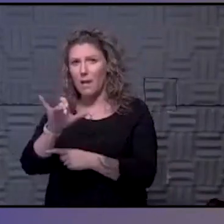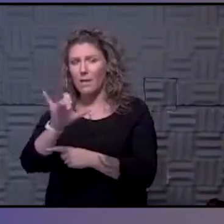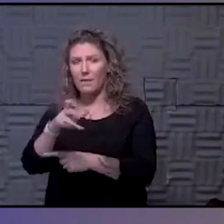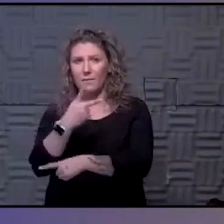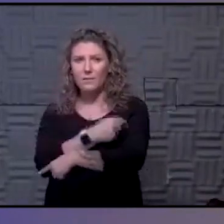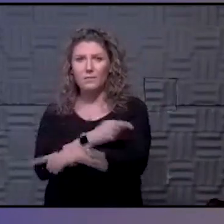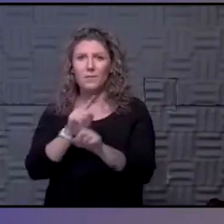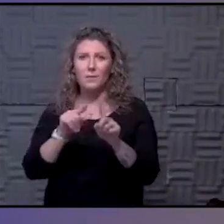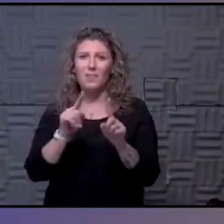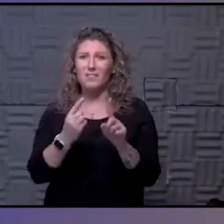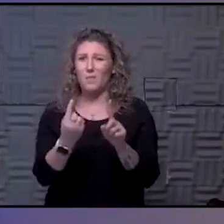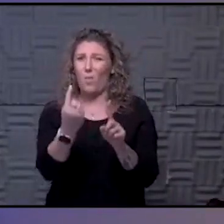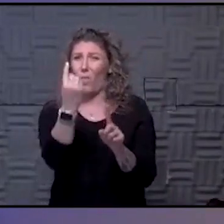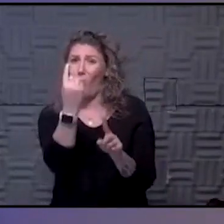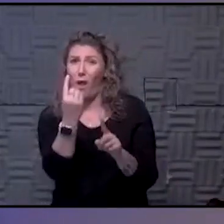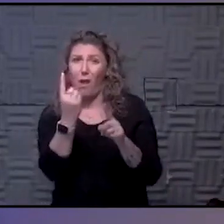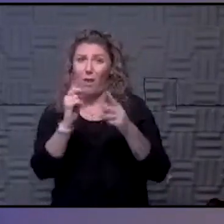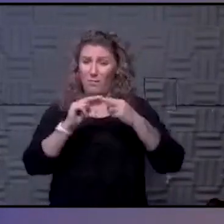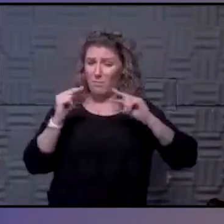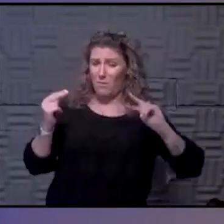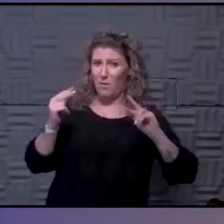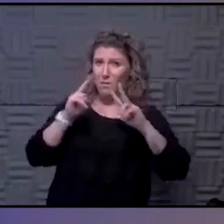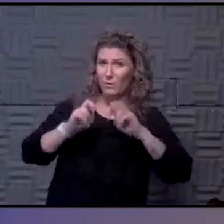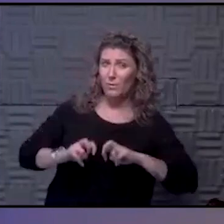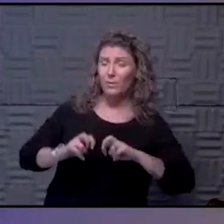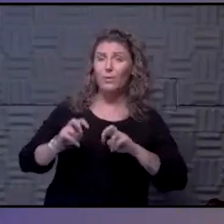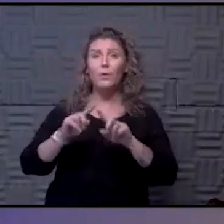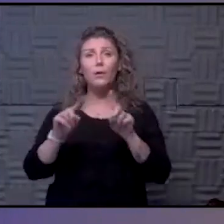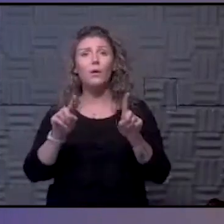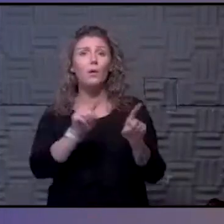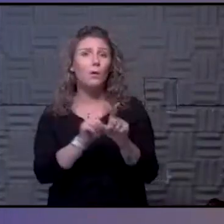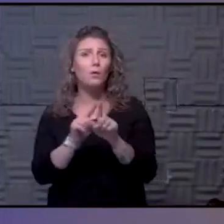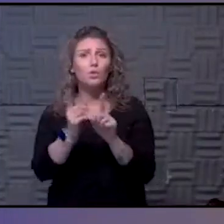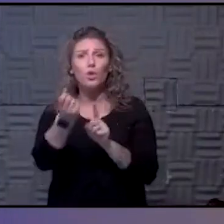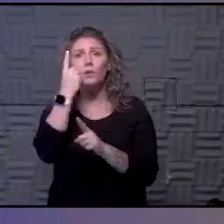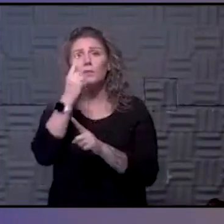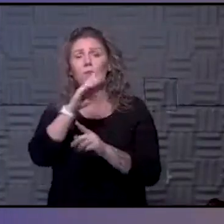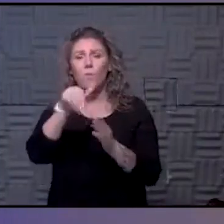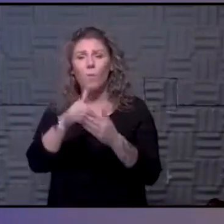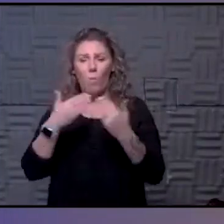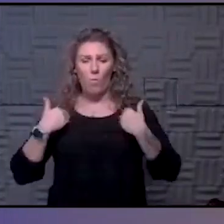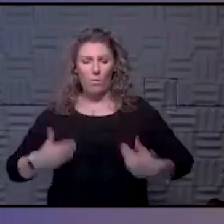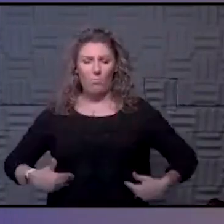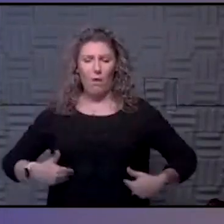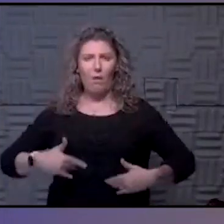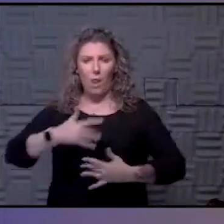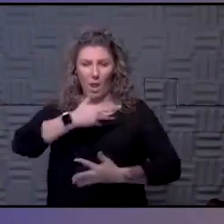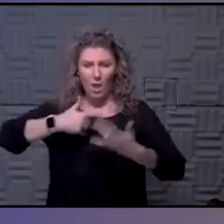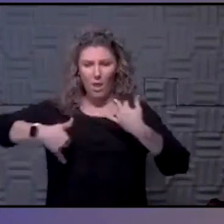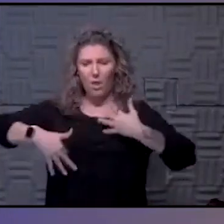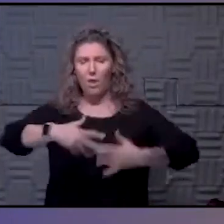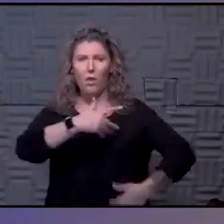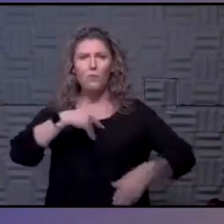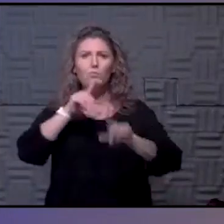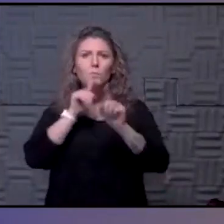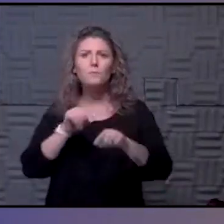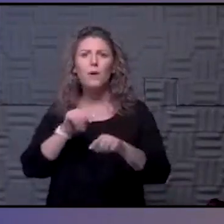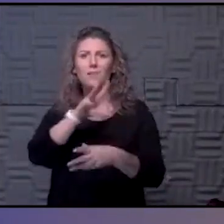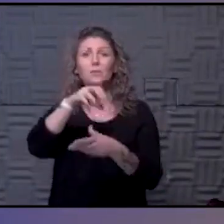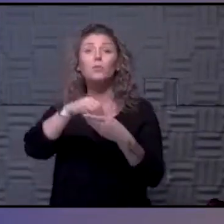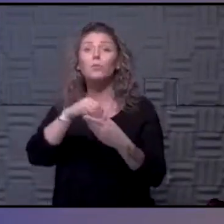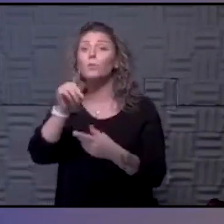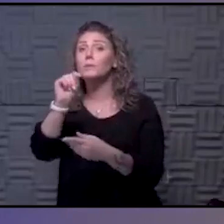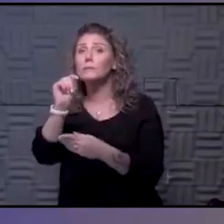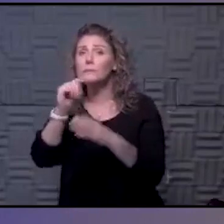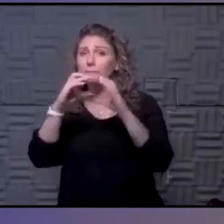one single assay that we're looking at. We also need to understand the whole of the immune response. That includes the T cells as well. But,